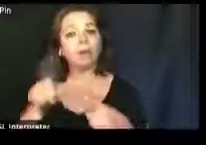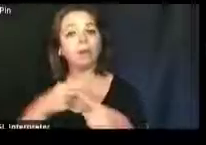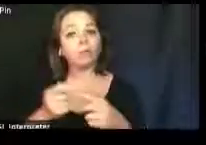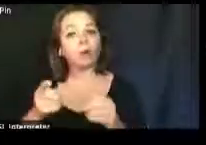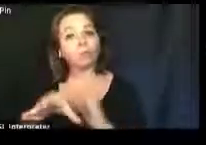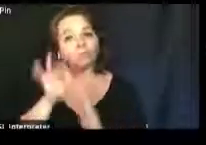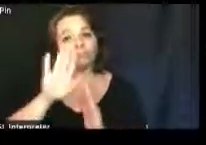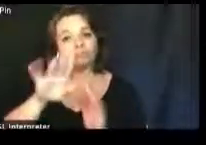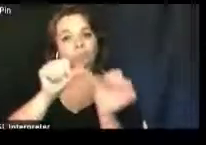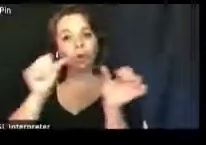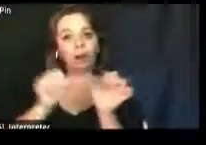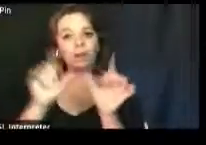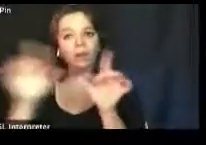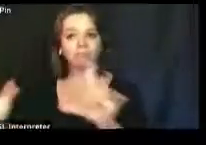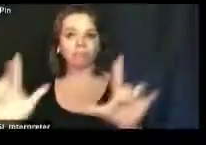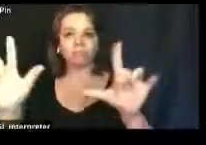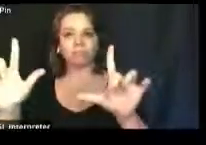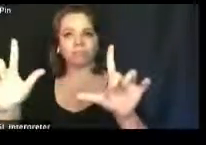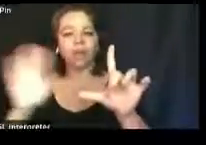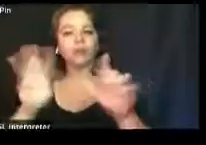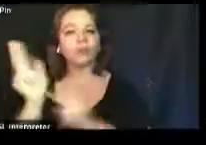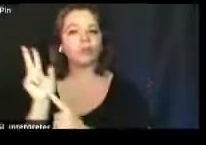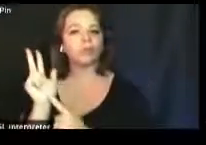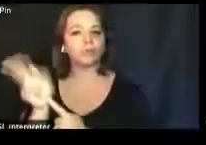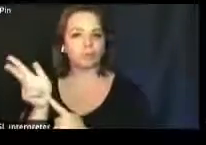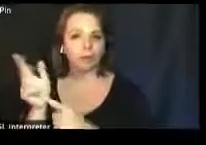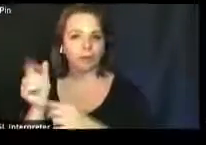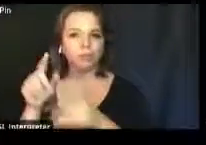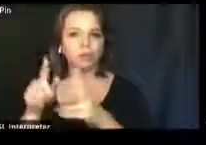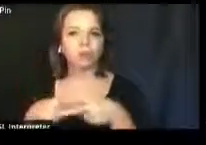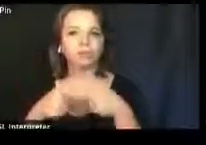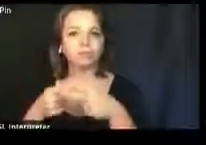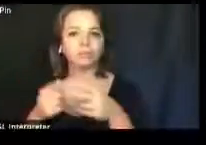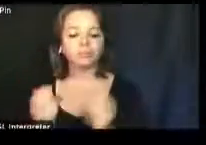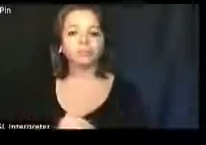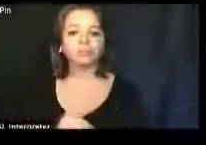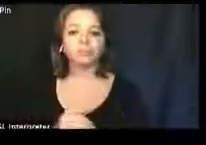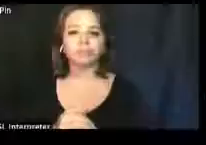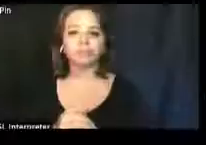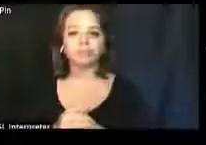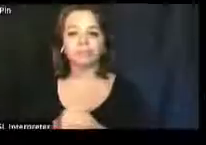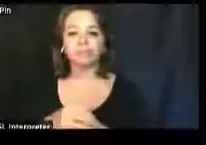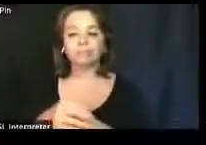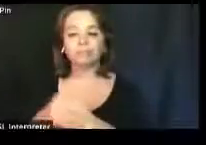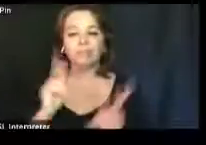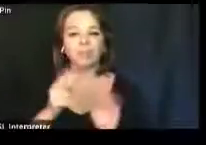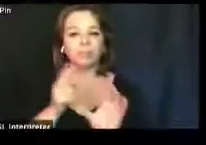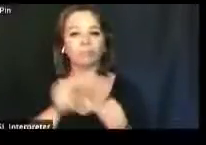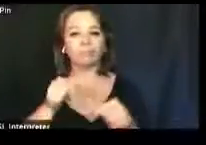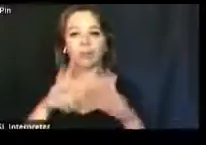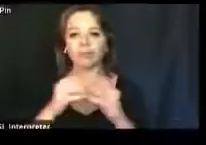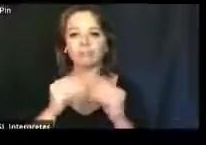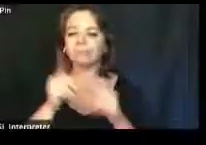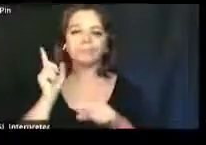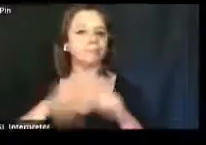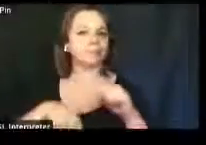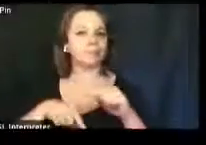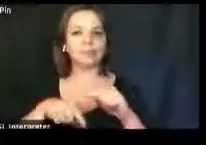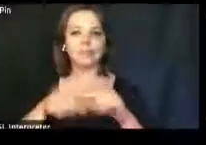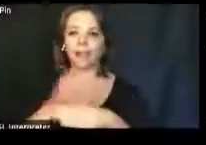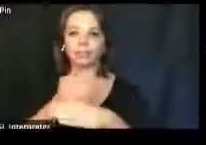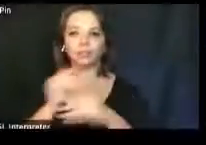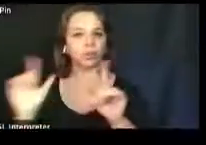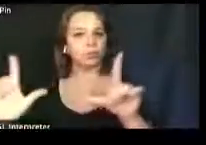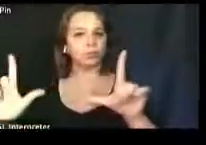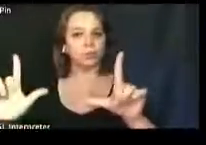your 3-minute testimony will begin. Attendees will not be able to share their screen. At the end of your public input,